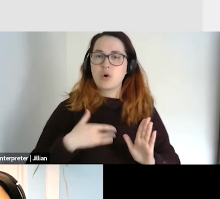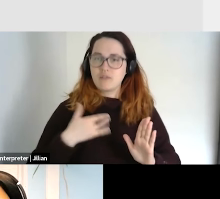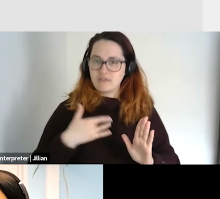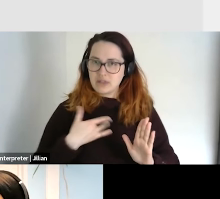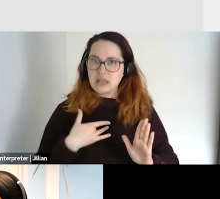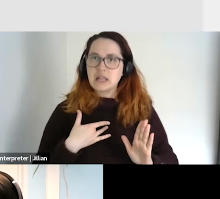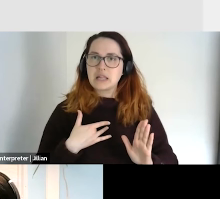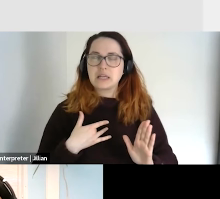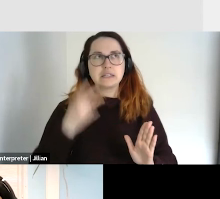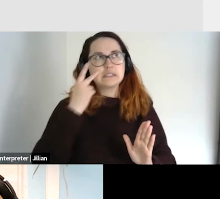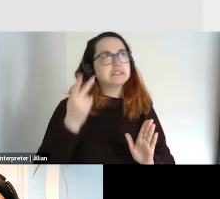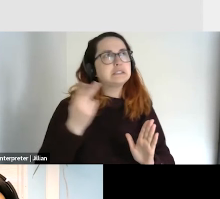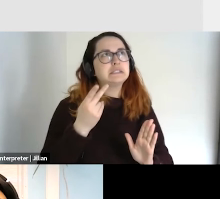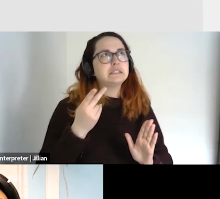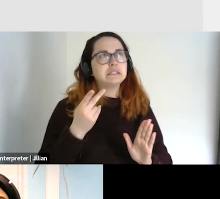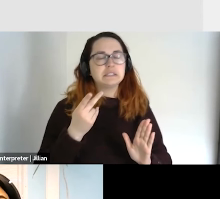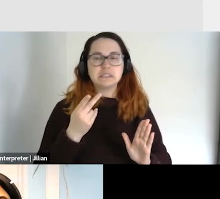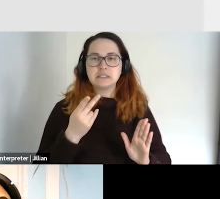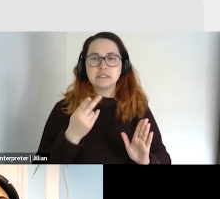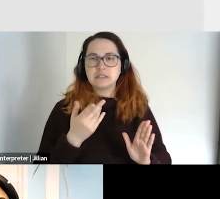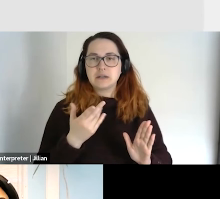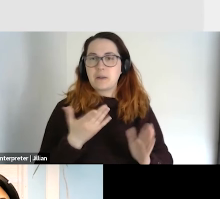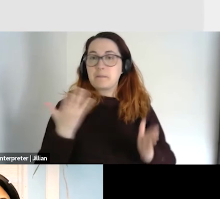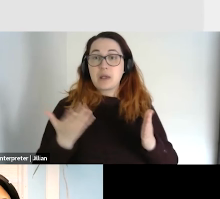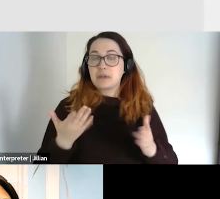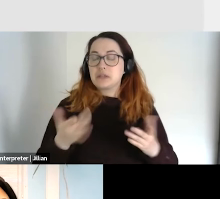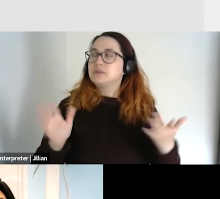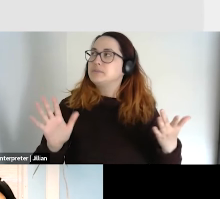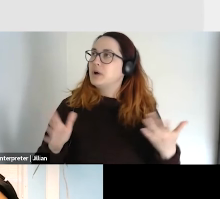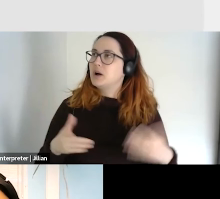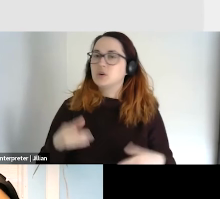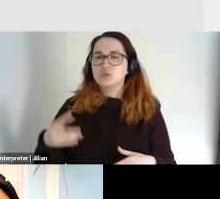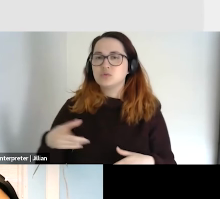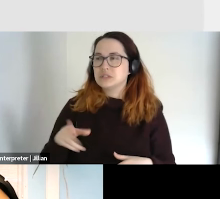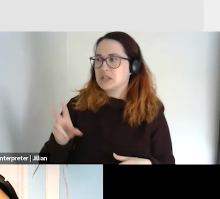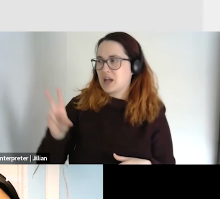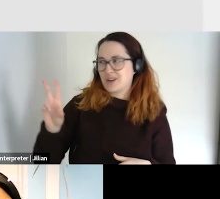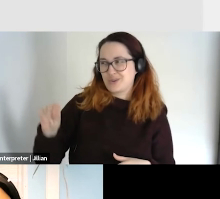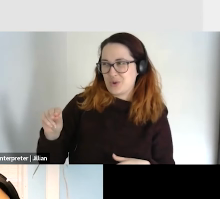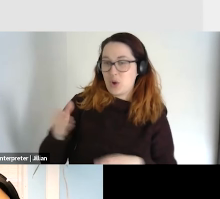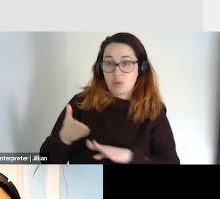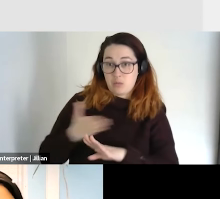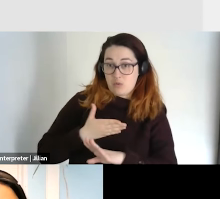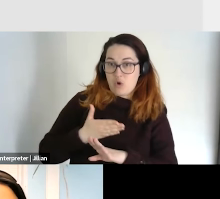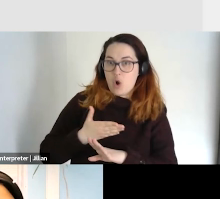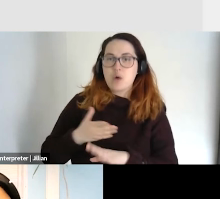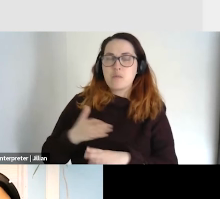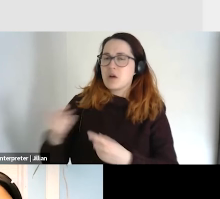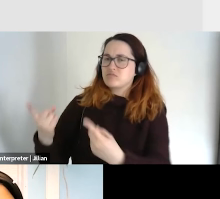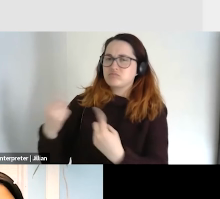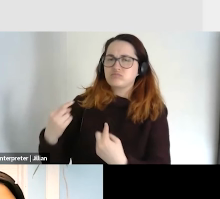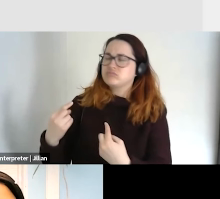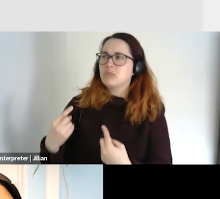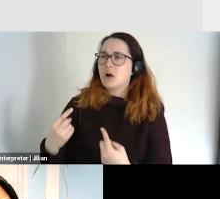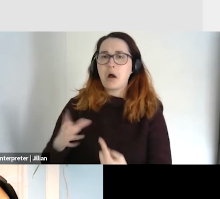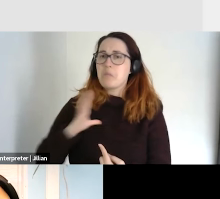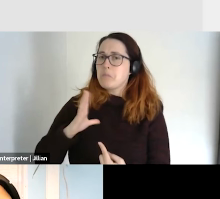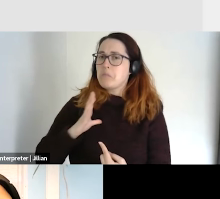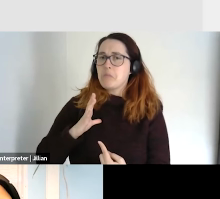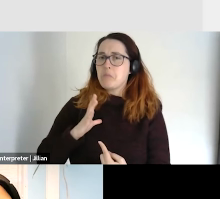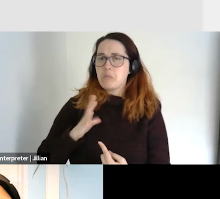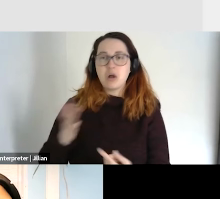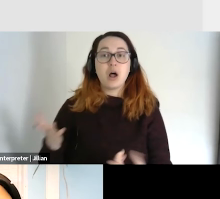there's any sort of linkages. Maybe you've said no before, but it's not the exact same situation, and the reaction was, hey, no problem. Okay, that makes a lot of